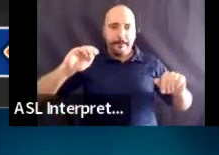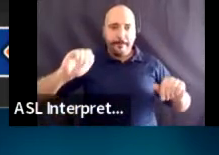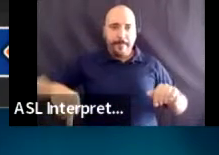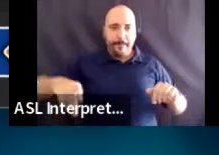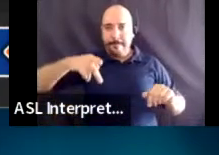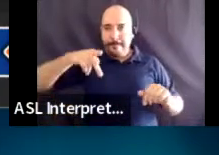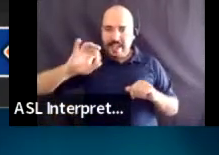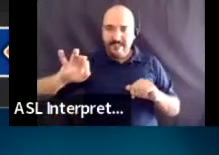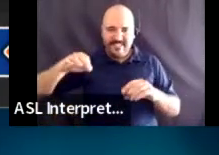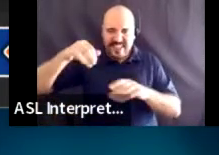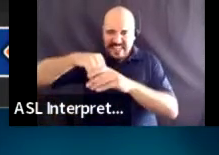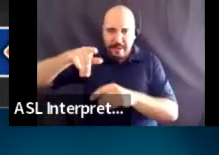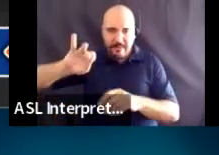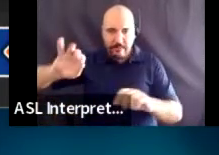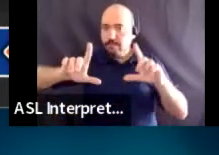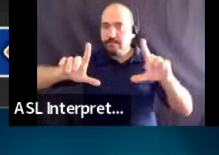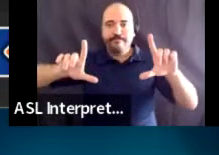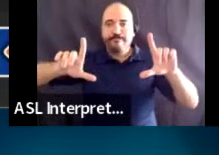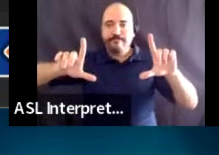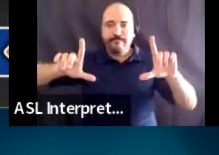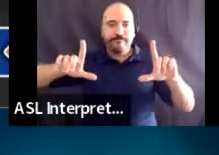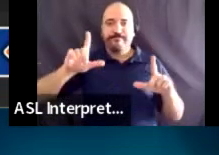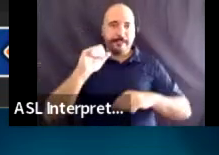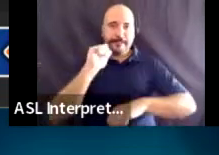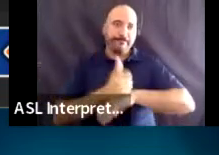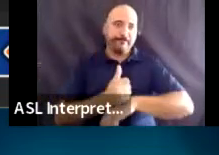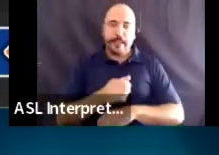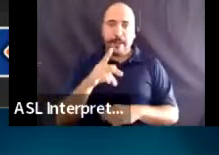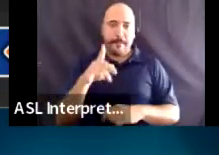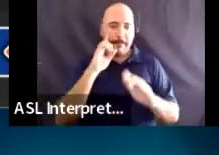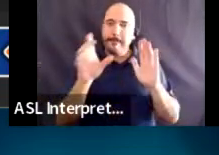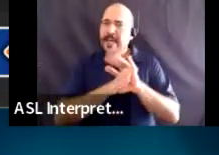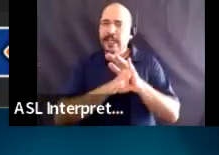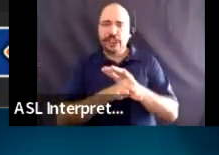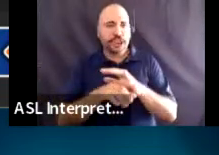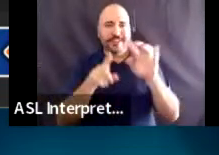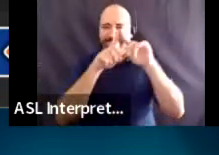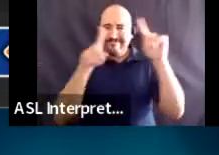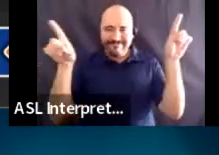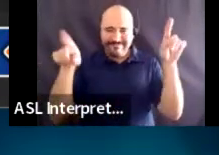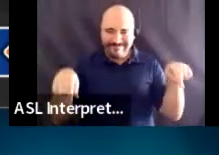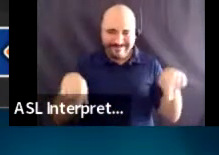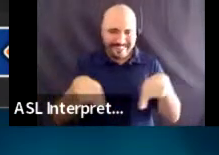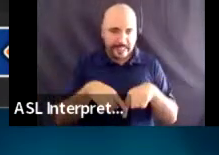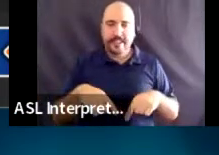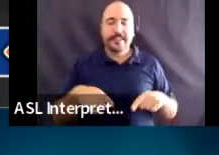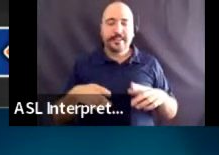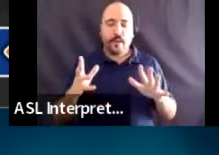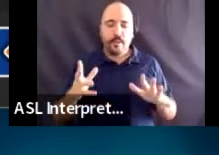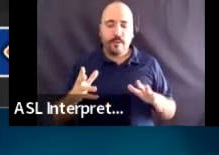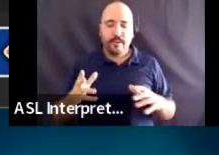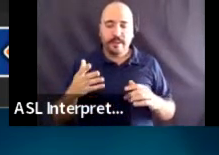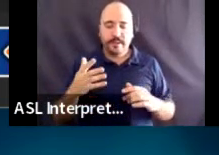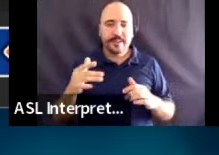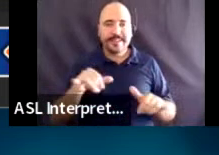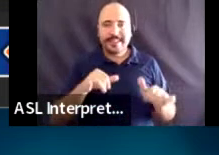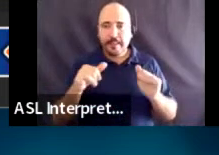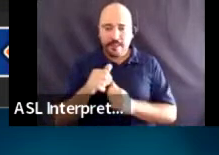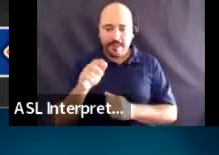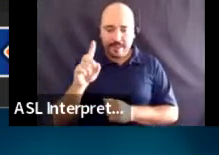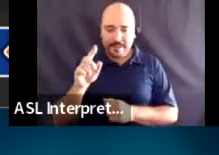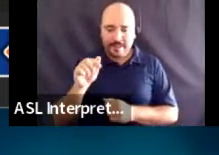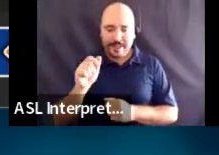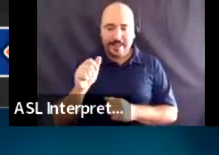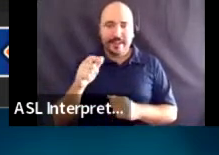PDF, or you have a static map on your website, that's just static, right? Same with data, right? Or